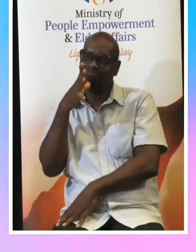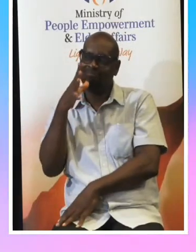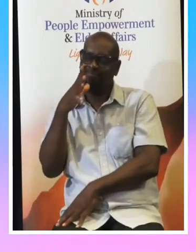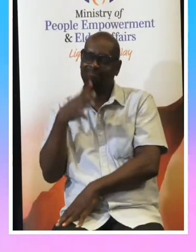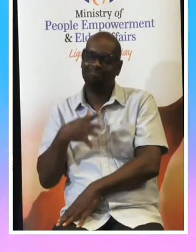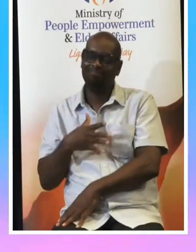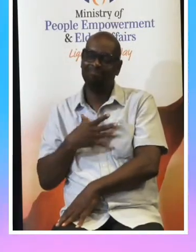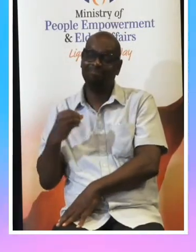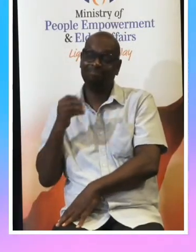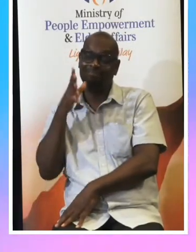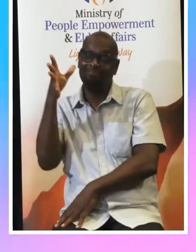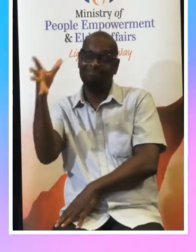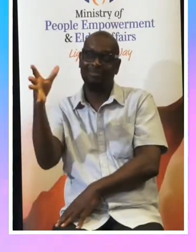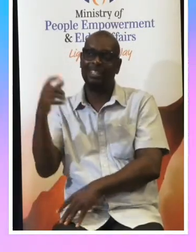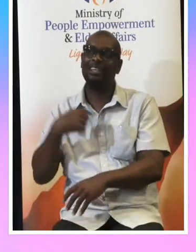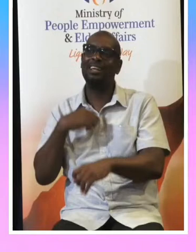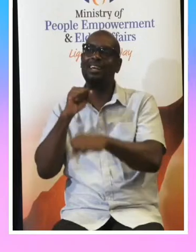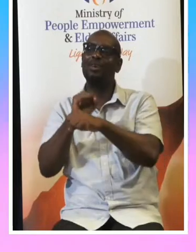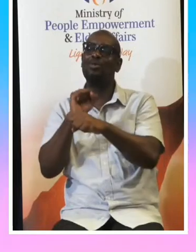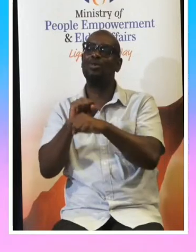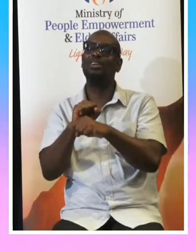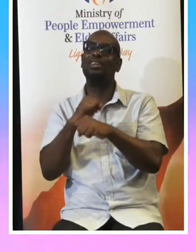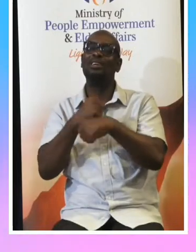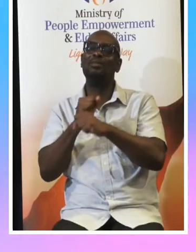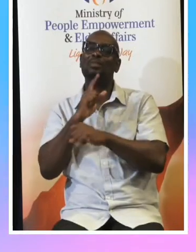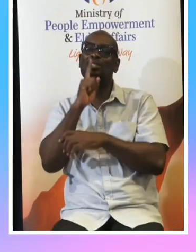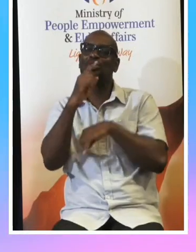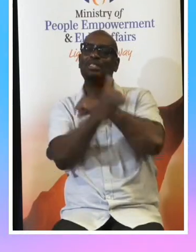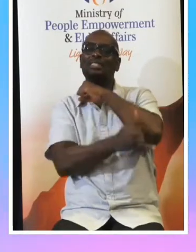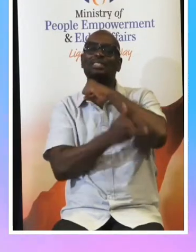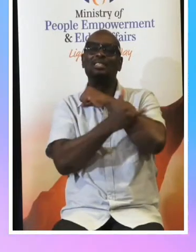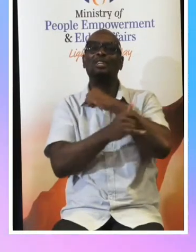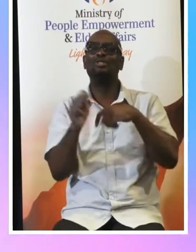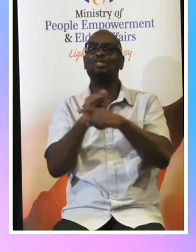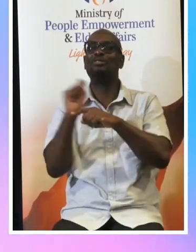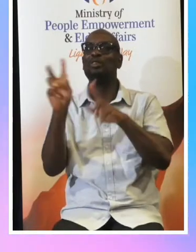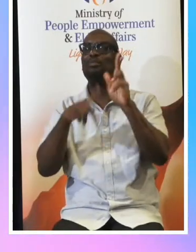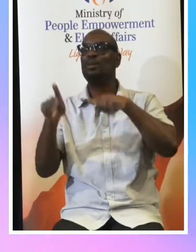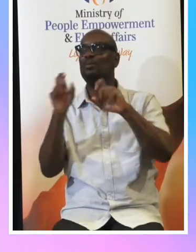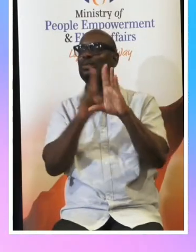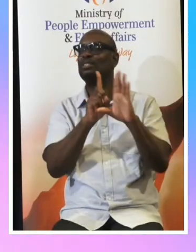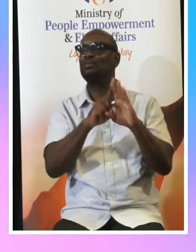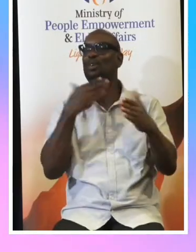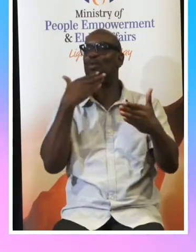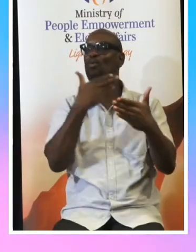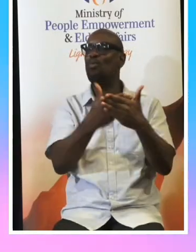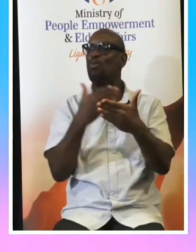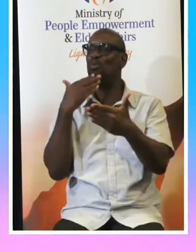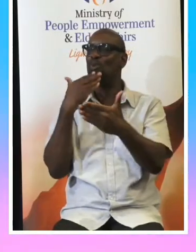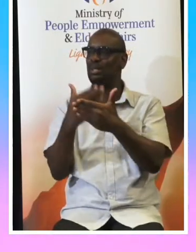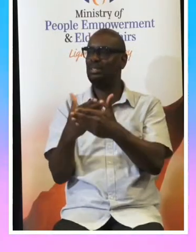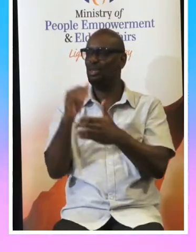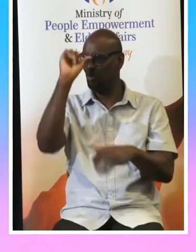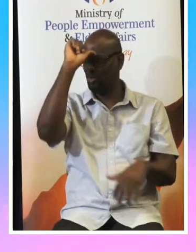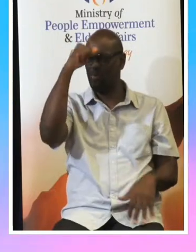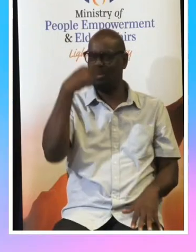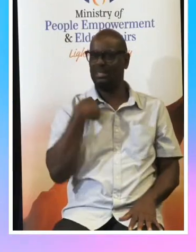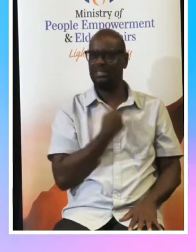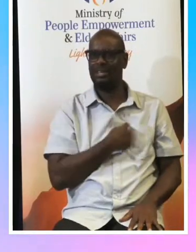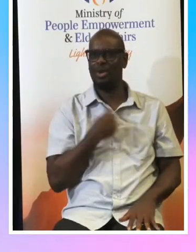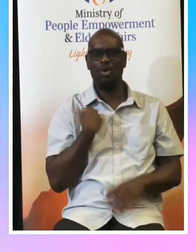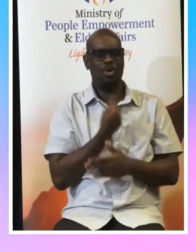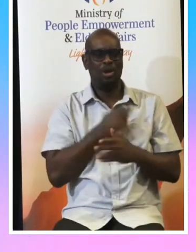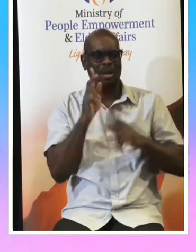to make sure that this country treats people with disabilities well, to remind us that we are people